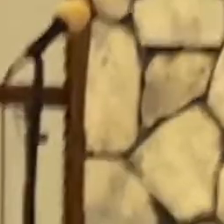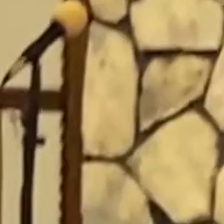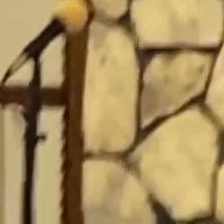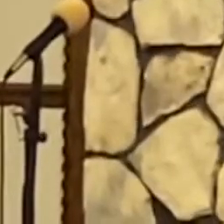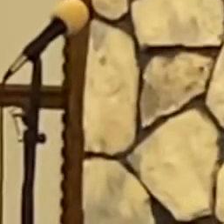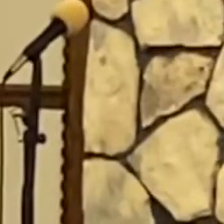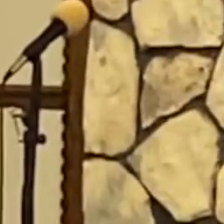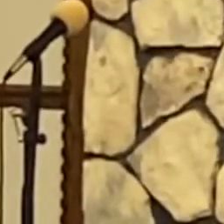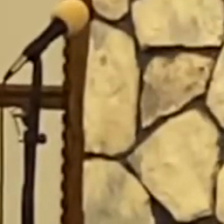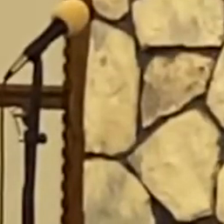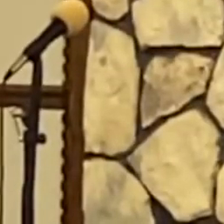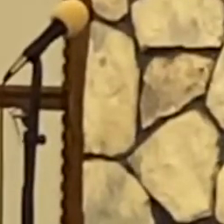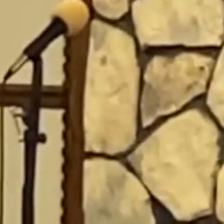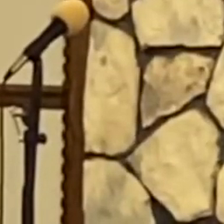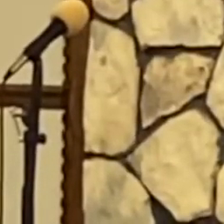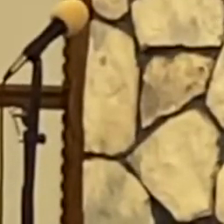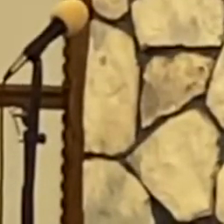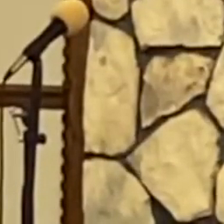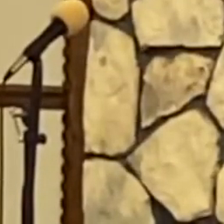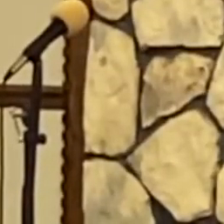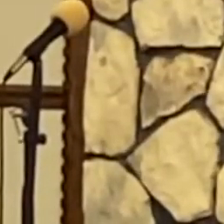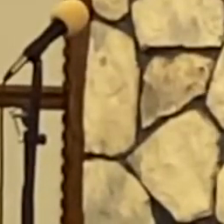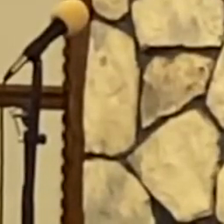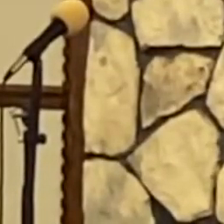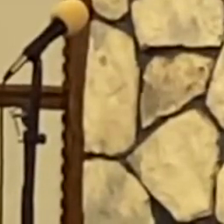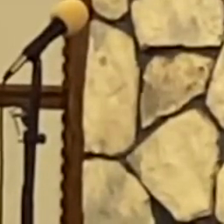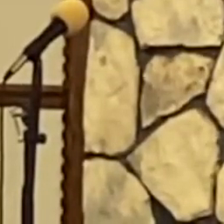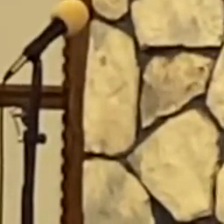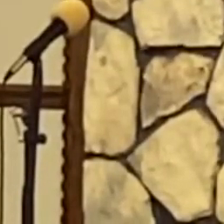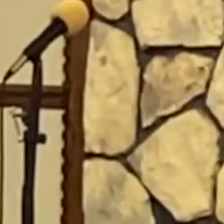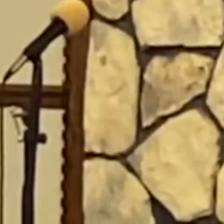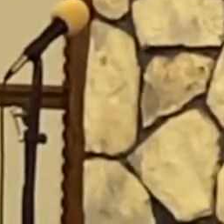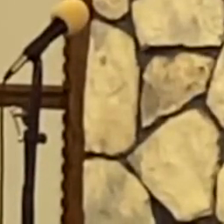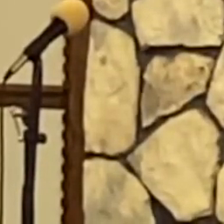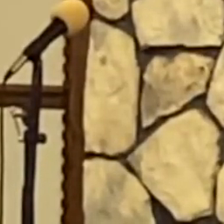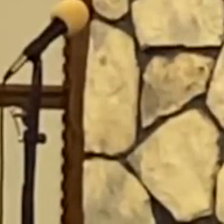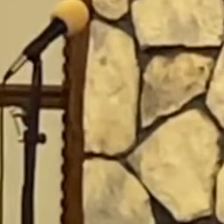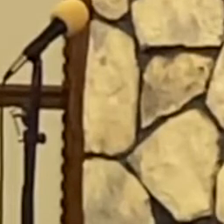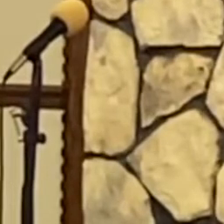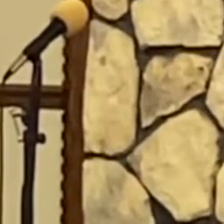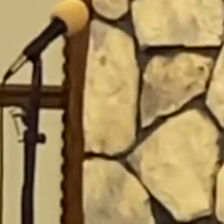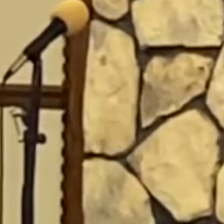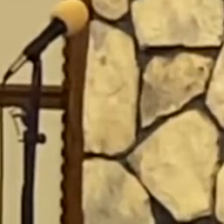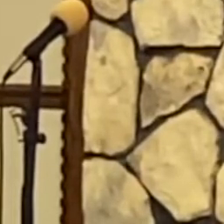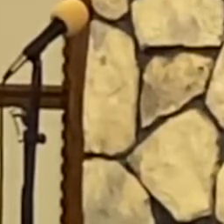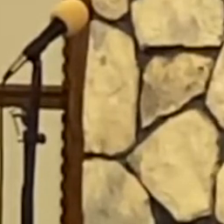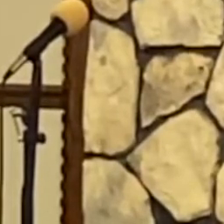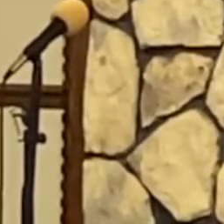Let us walk like you. Let us talk.